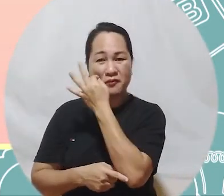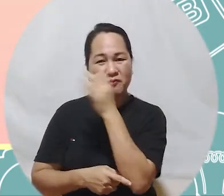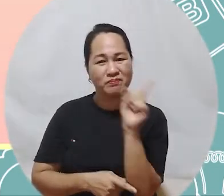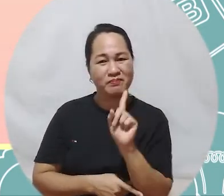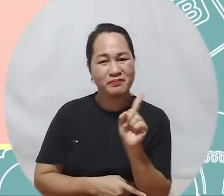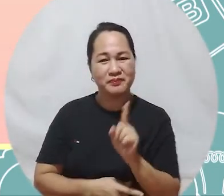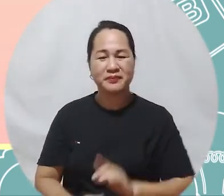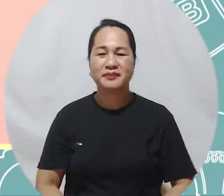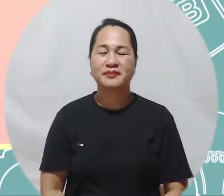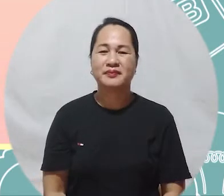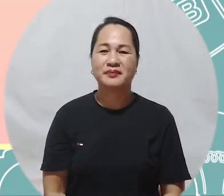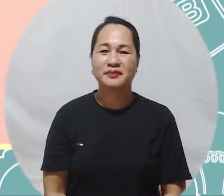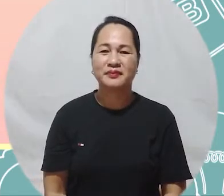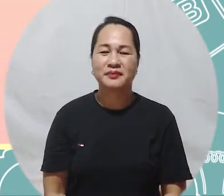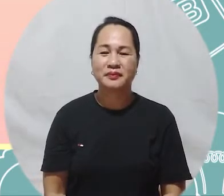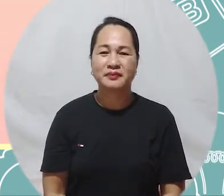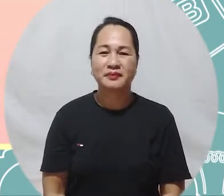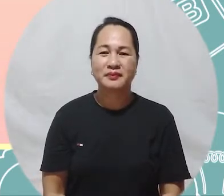flower?